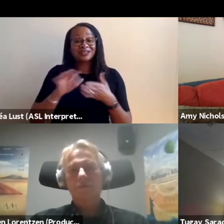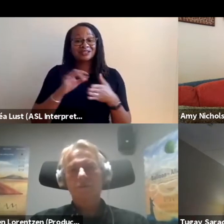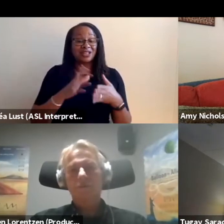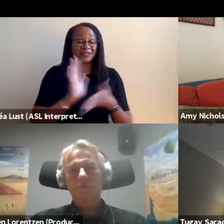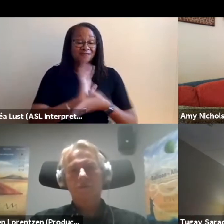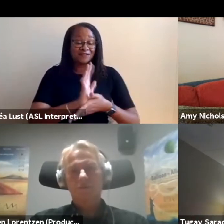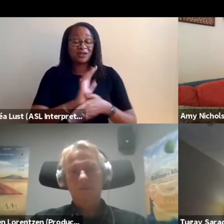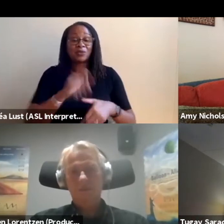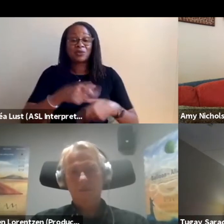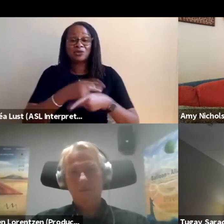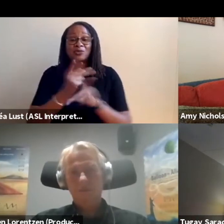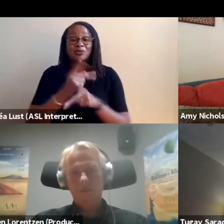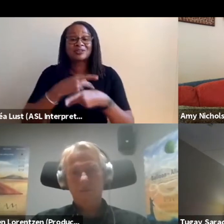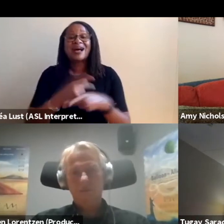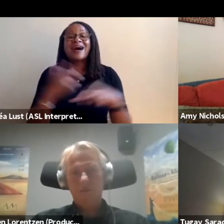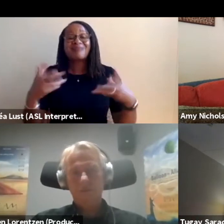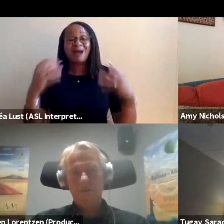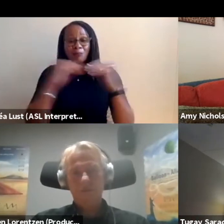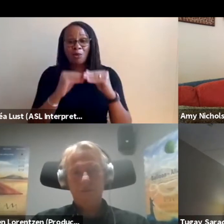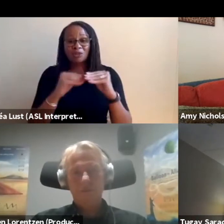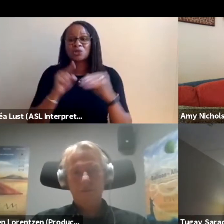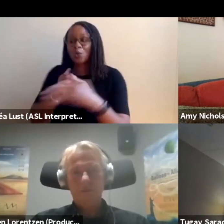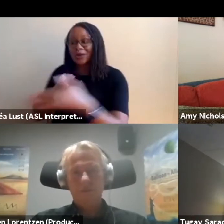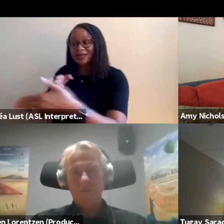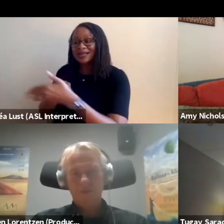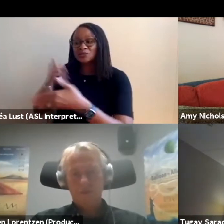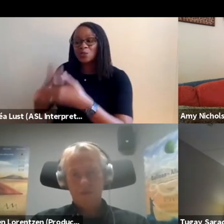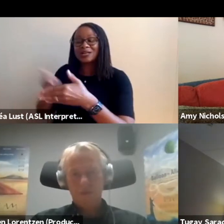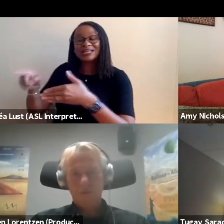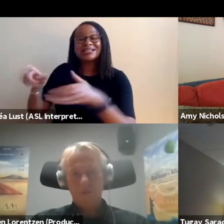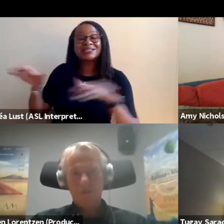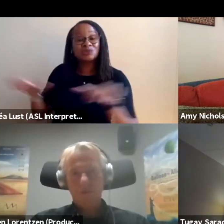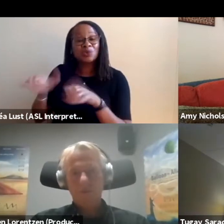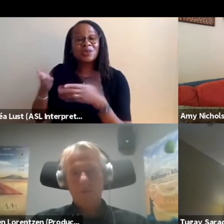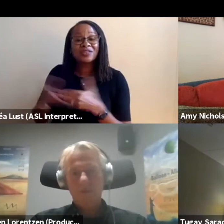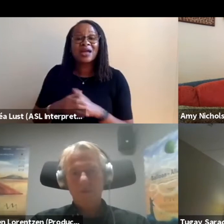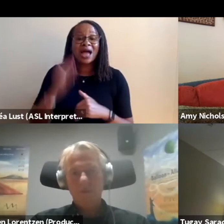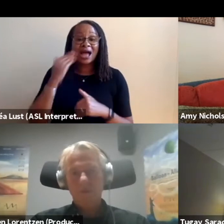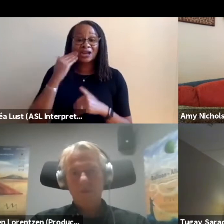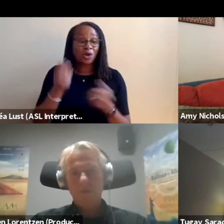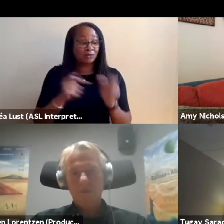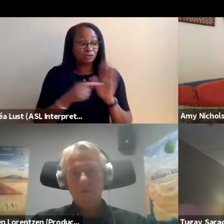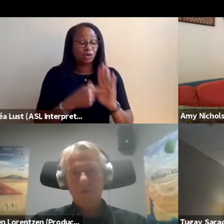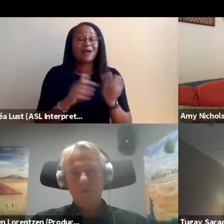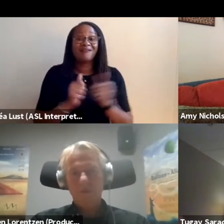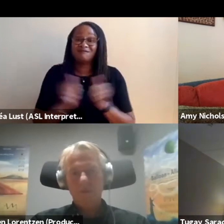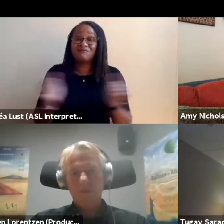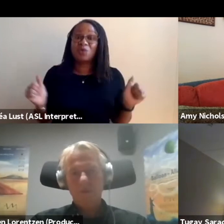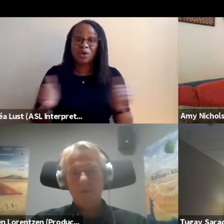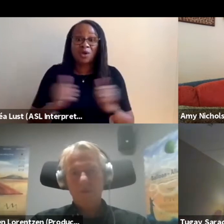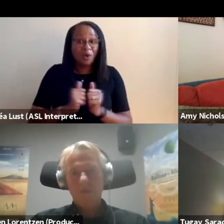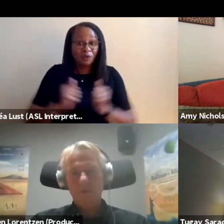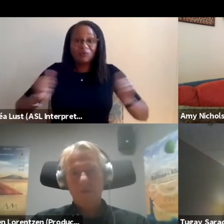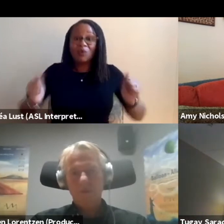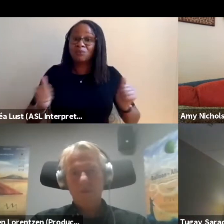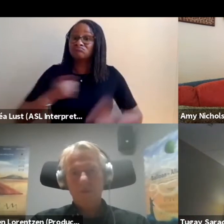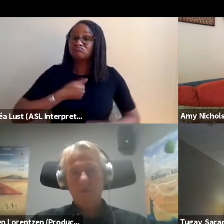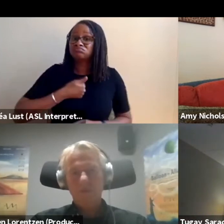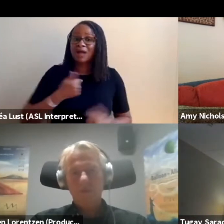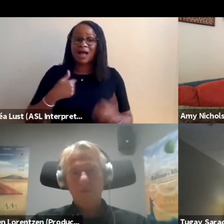produce lots and lots of more videos. And I know that I'm making myself vulnerable because I'm saying very, very, you know,